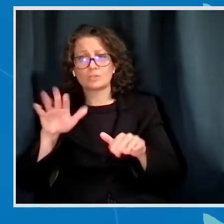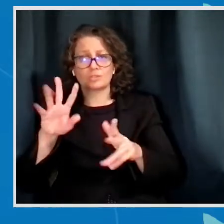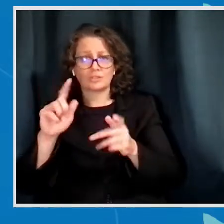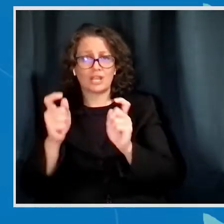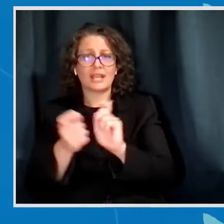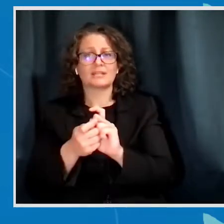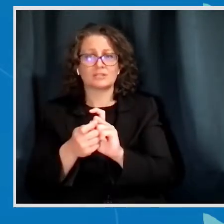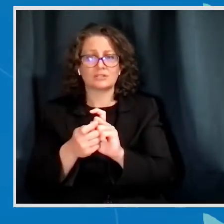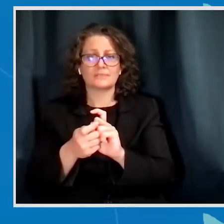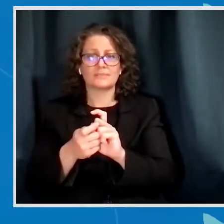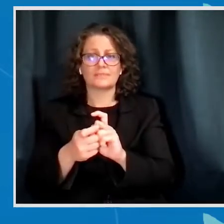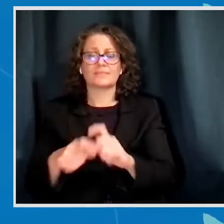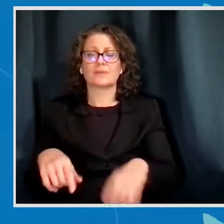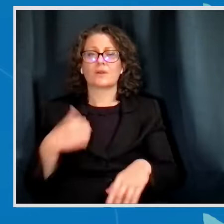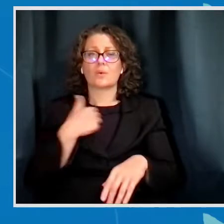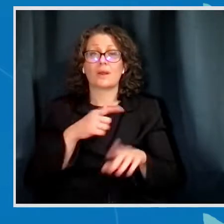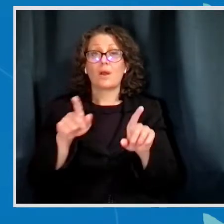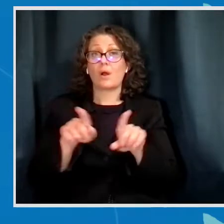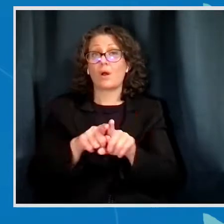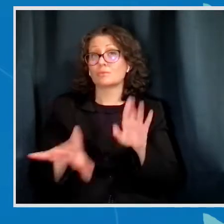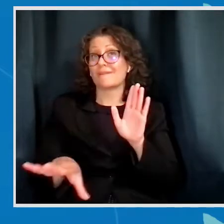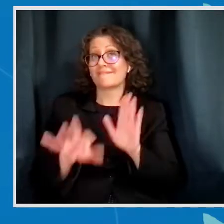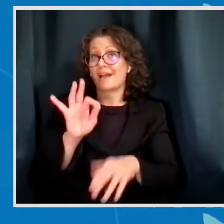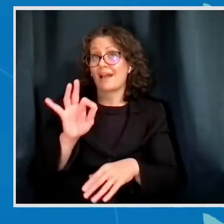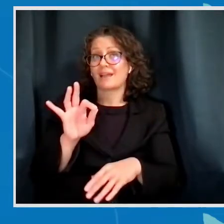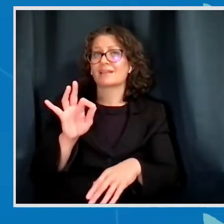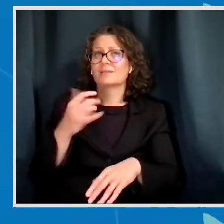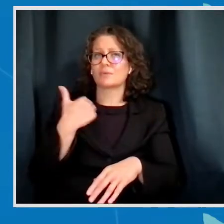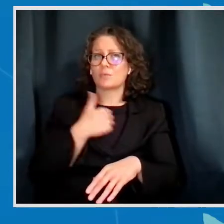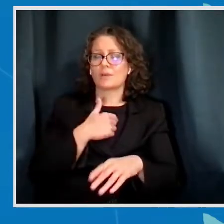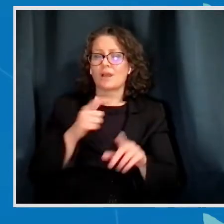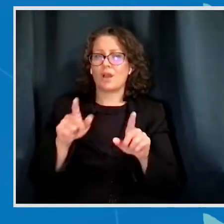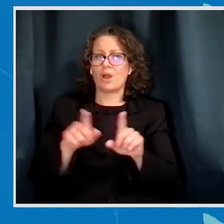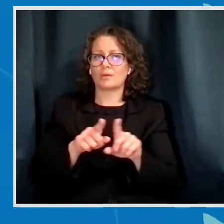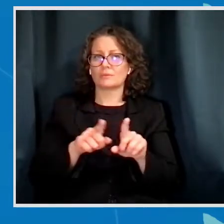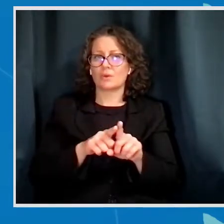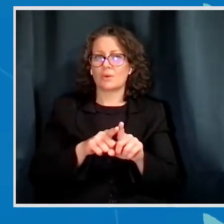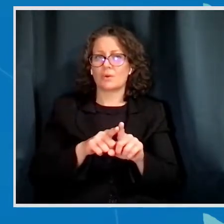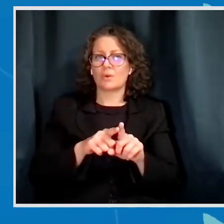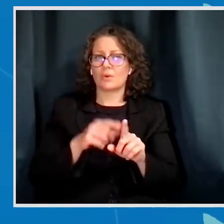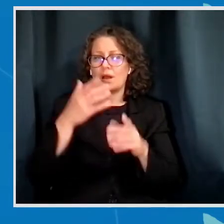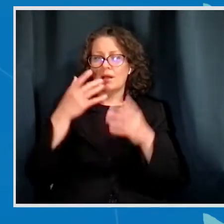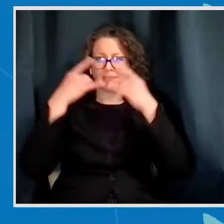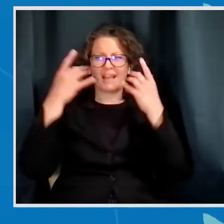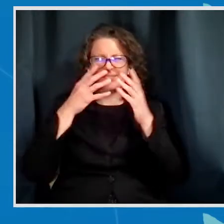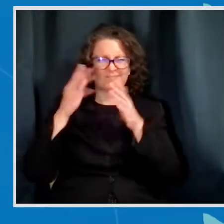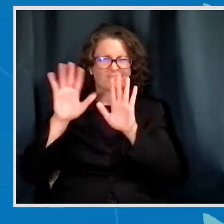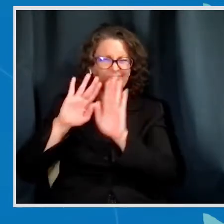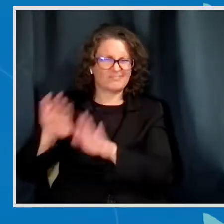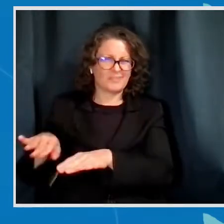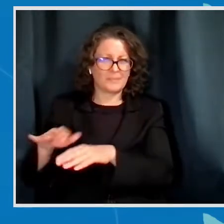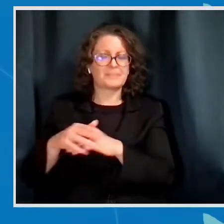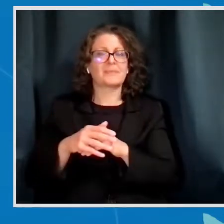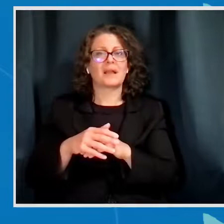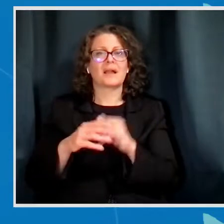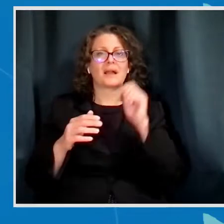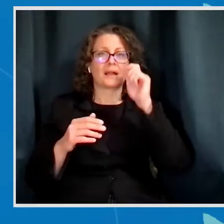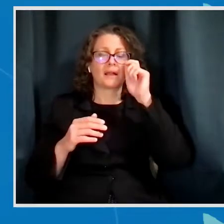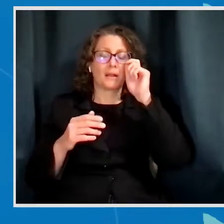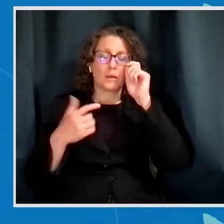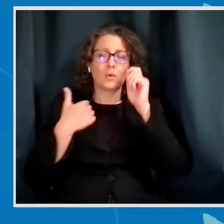we're also finding is that we're also, let me take this mask on, we're also in this